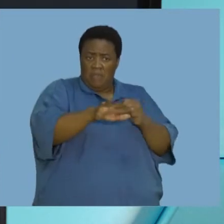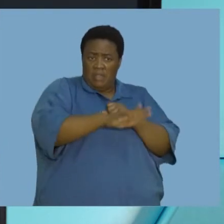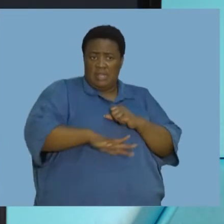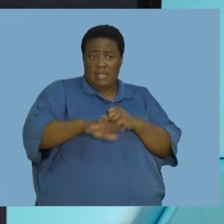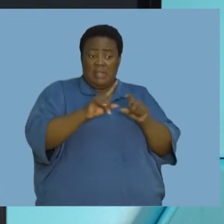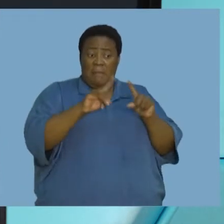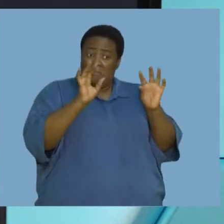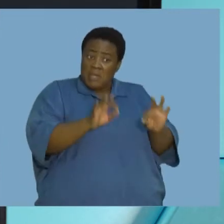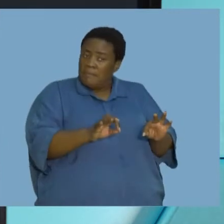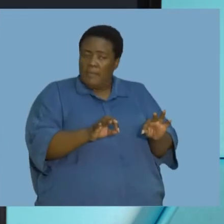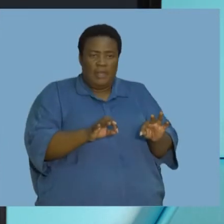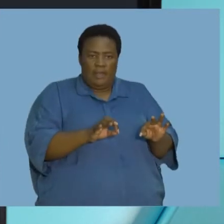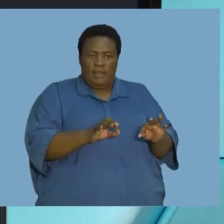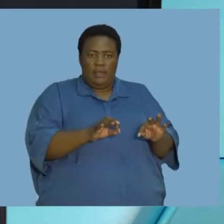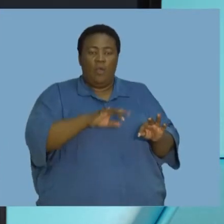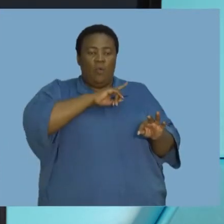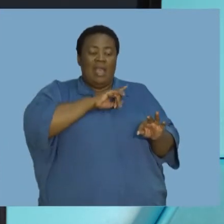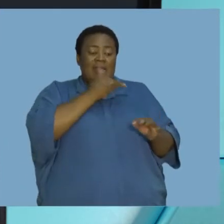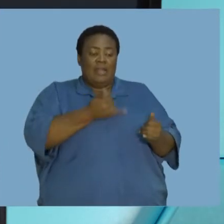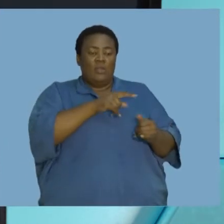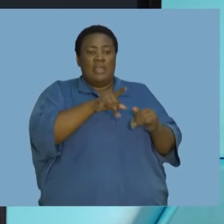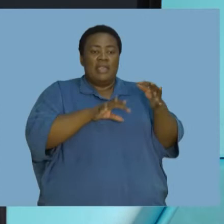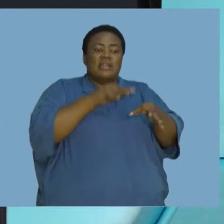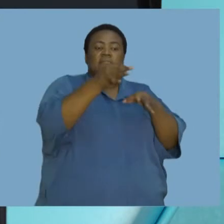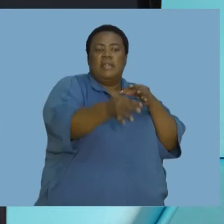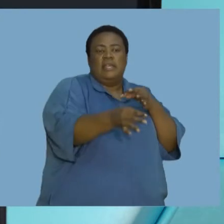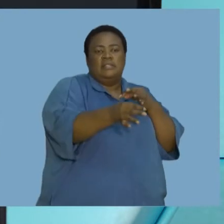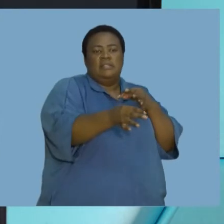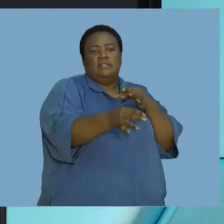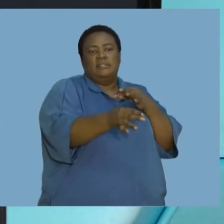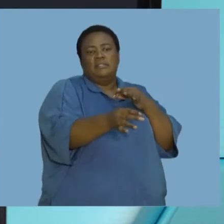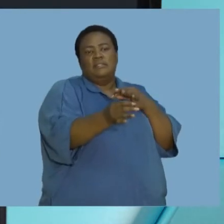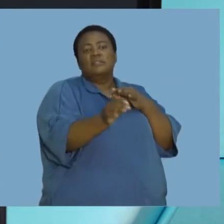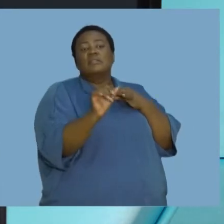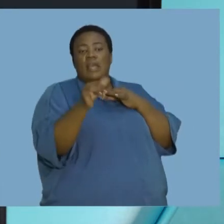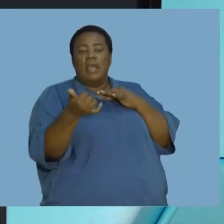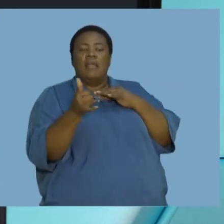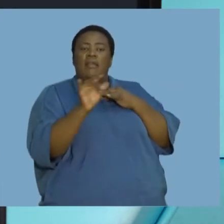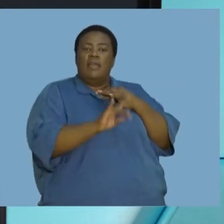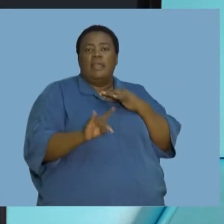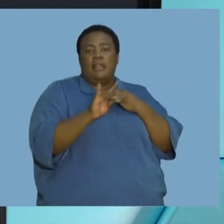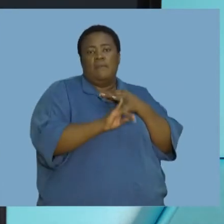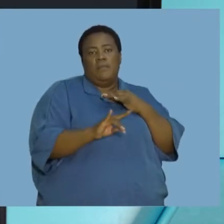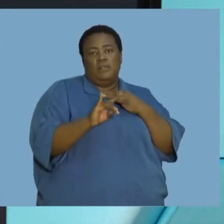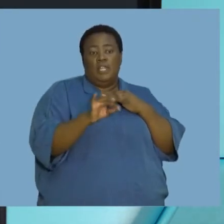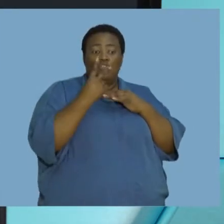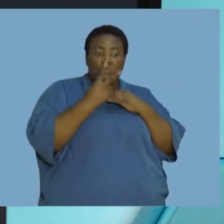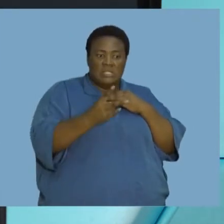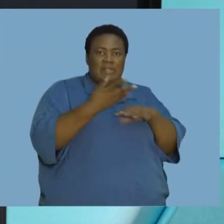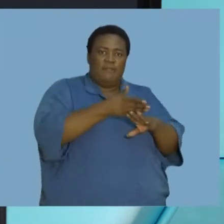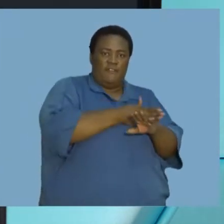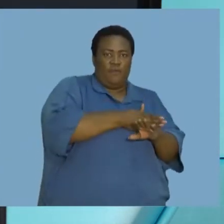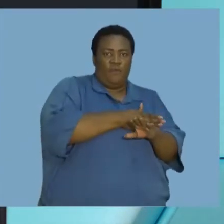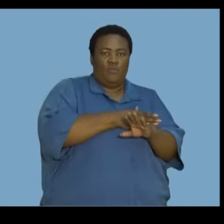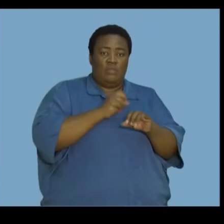is generally not ideal in terms of them replacing the current prevalent species that we would have seen